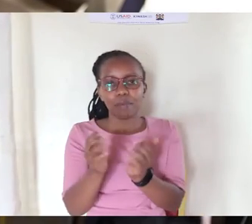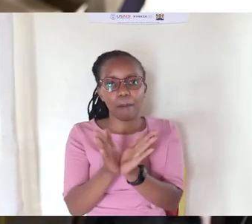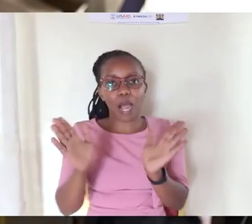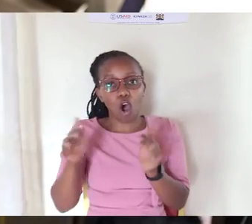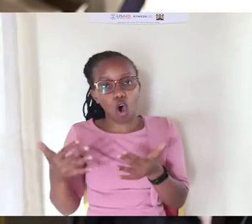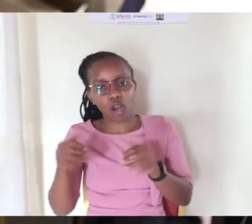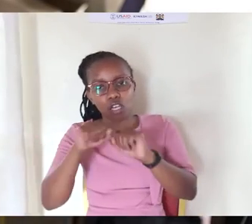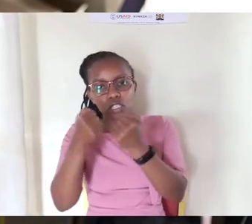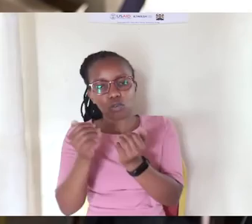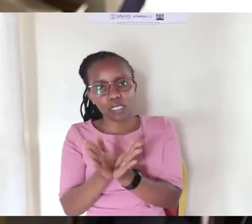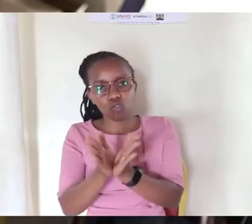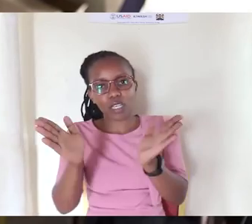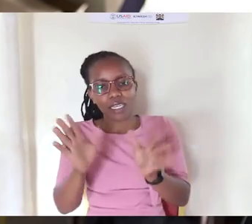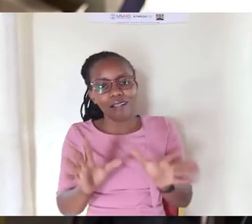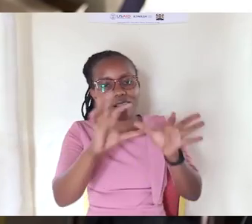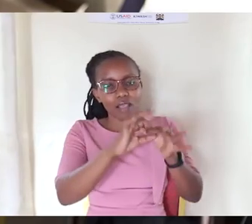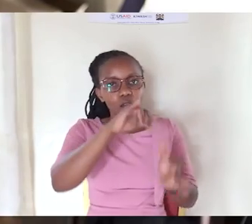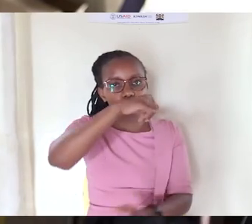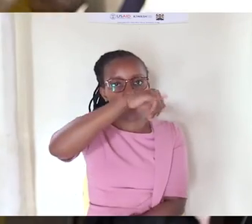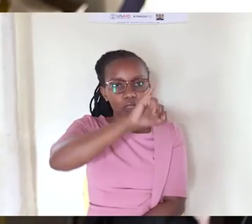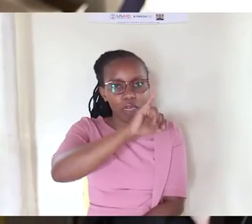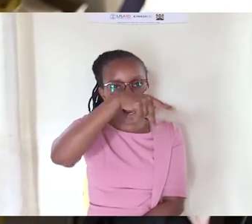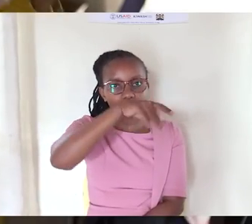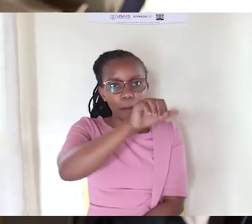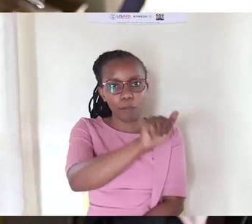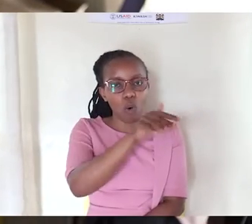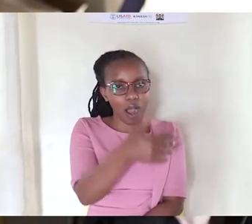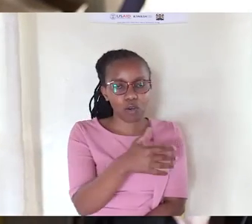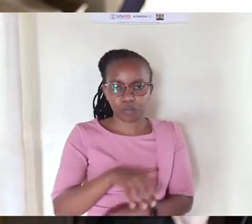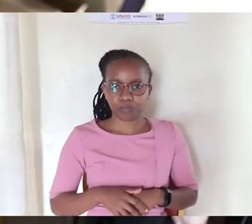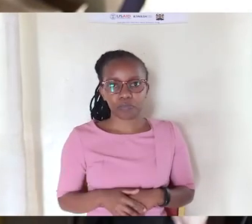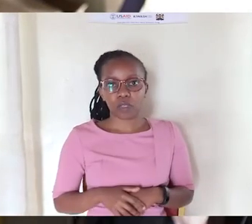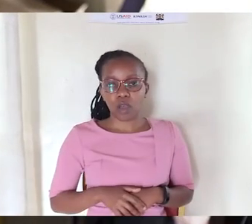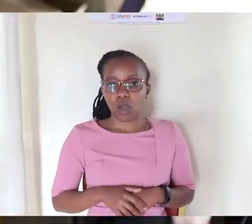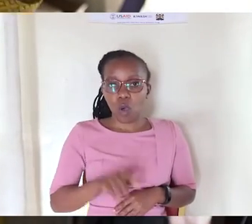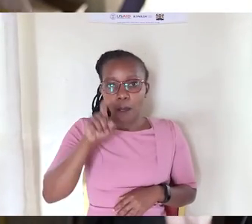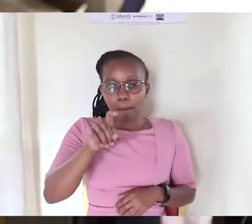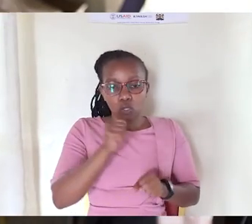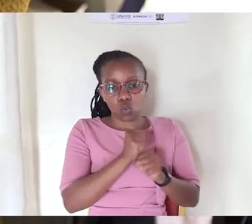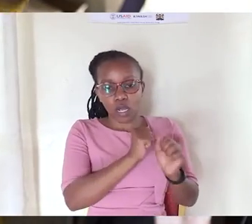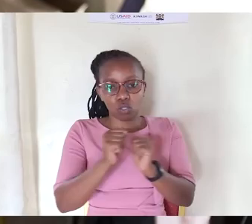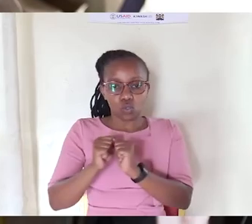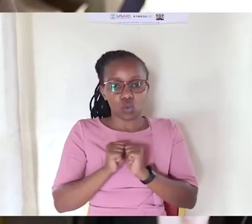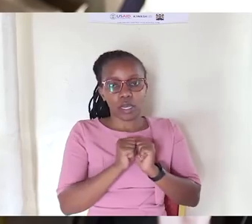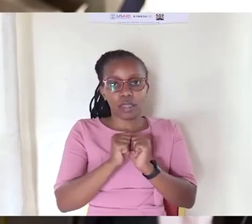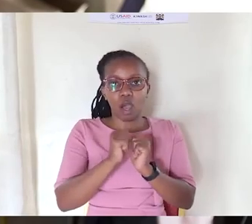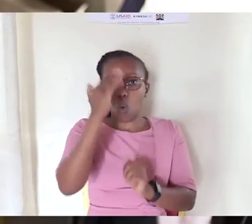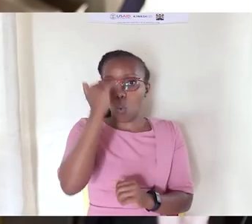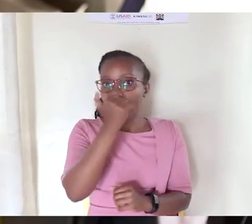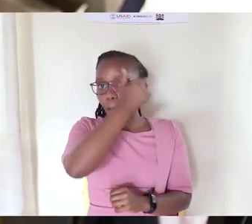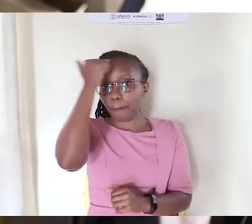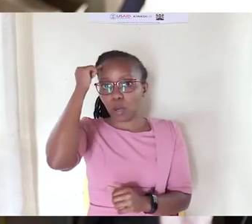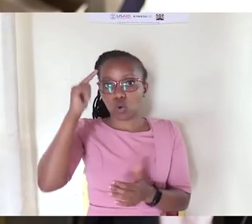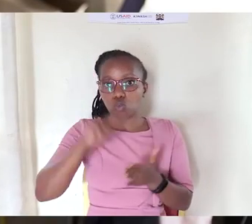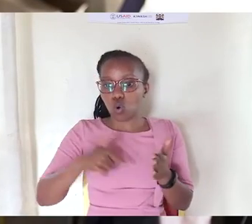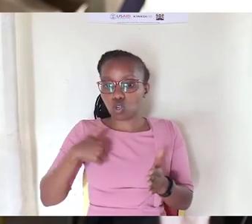civil society linking up with you? We have got to feed into each other's work, because this, what we are talking about,